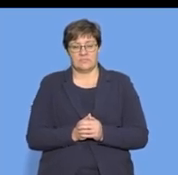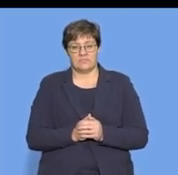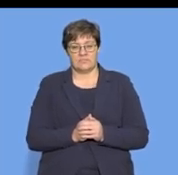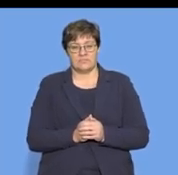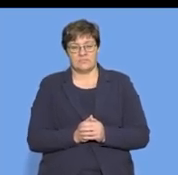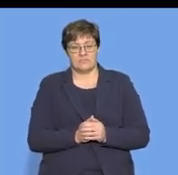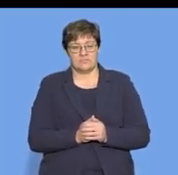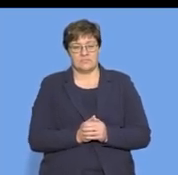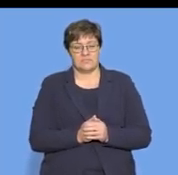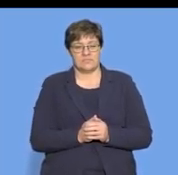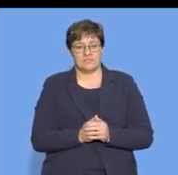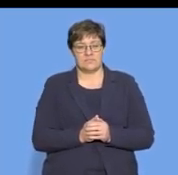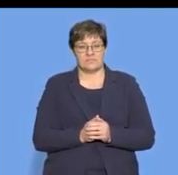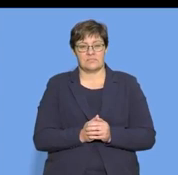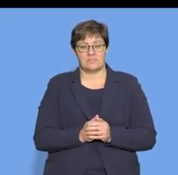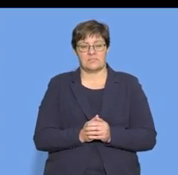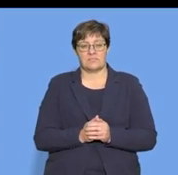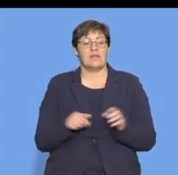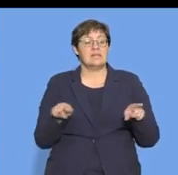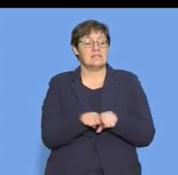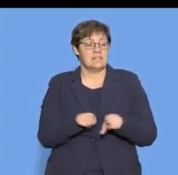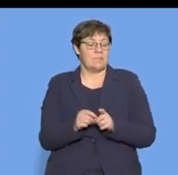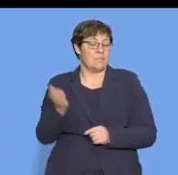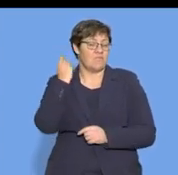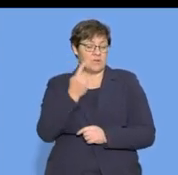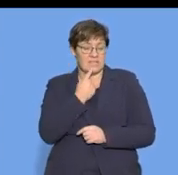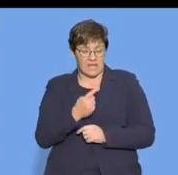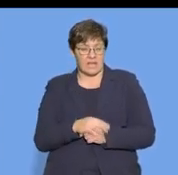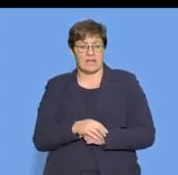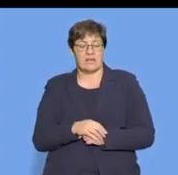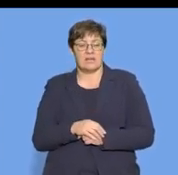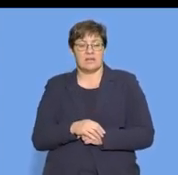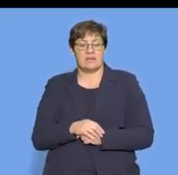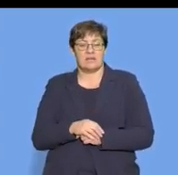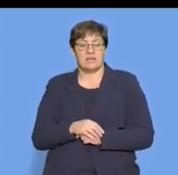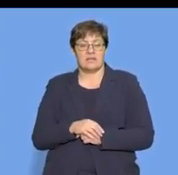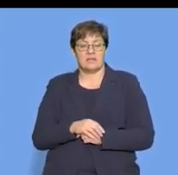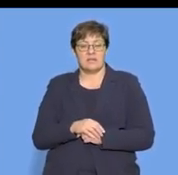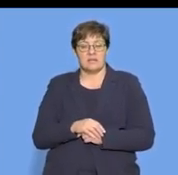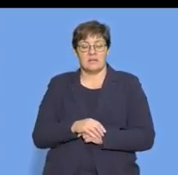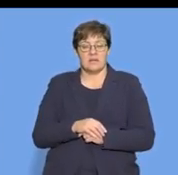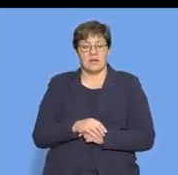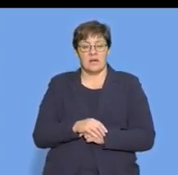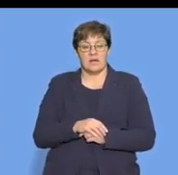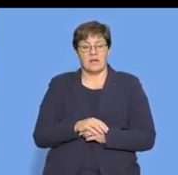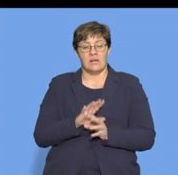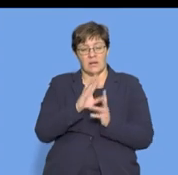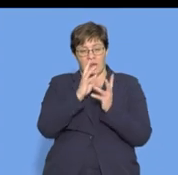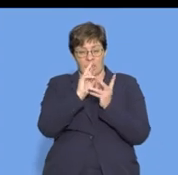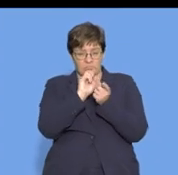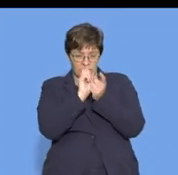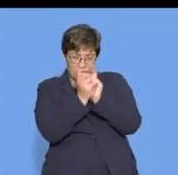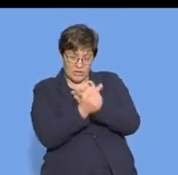Okay. All right. And as I mentioned just now, that mutations would then take place much